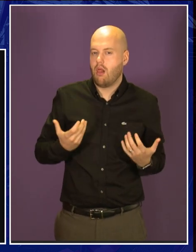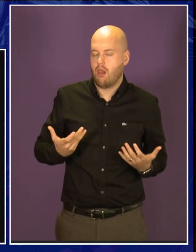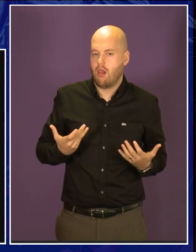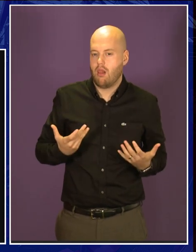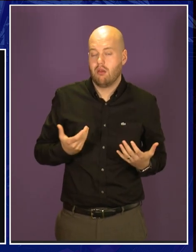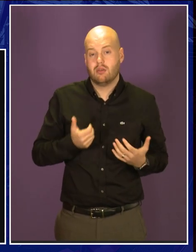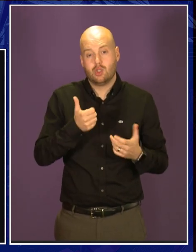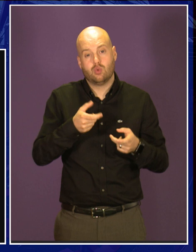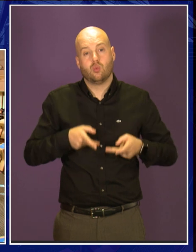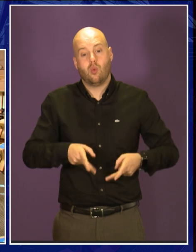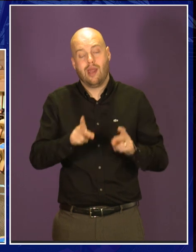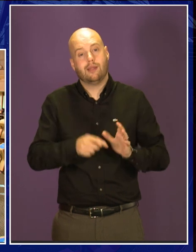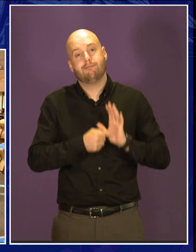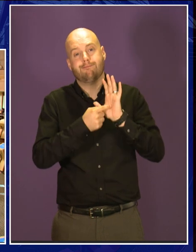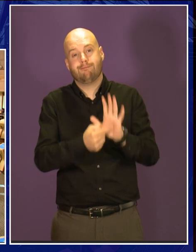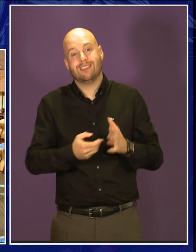and expression.